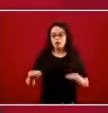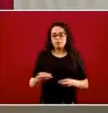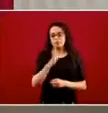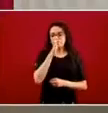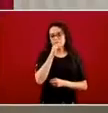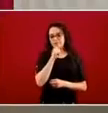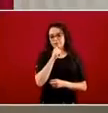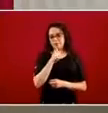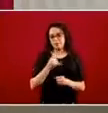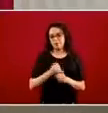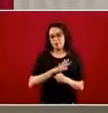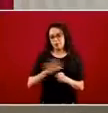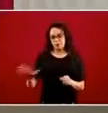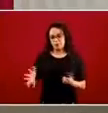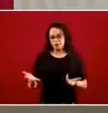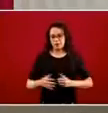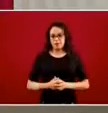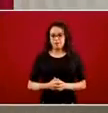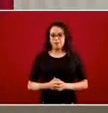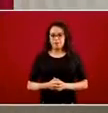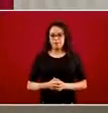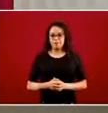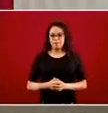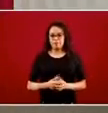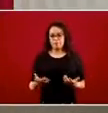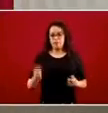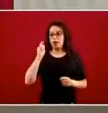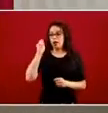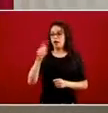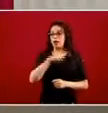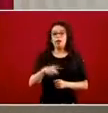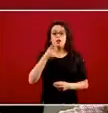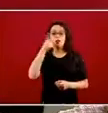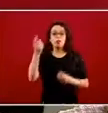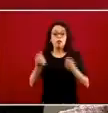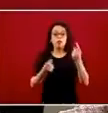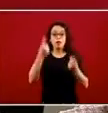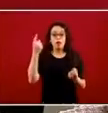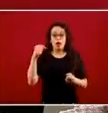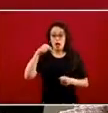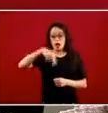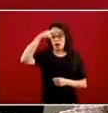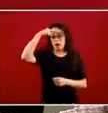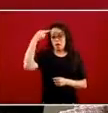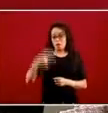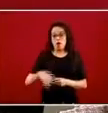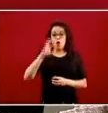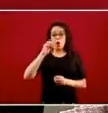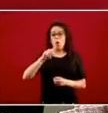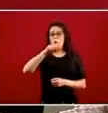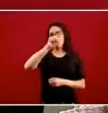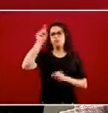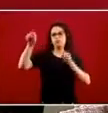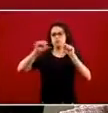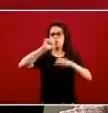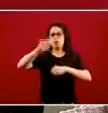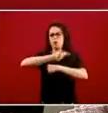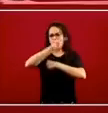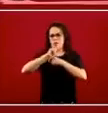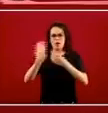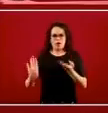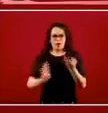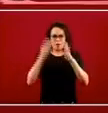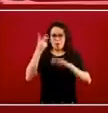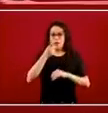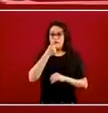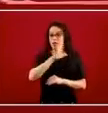us is it is impossible to end an epidemic overnight. Whoever says differently